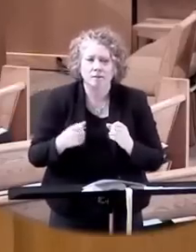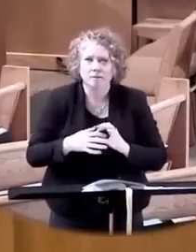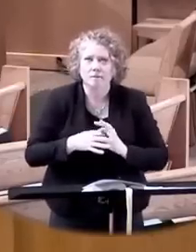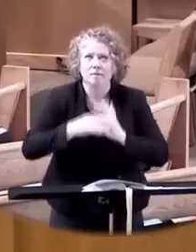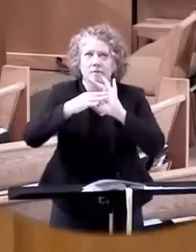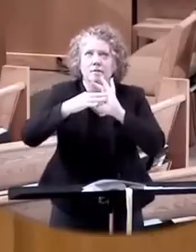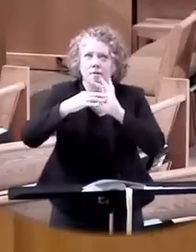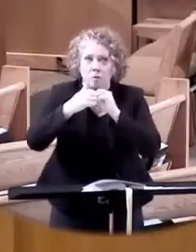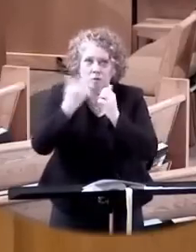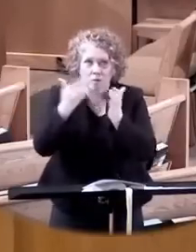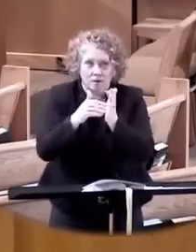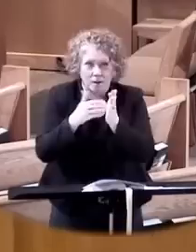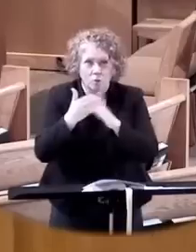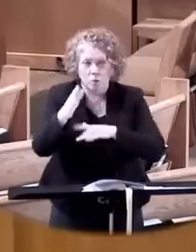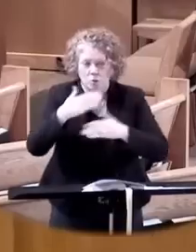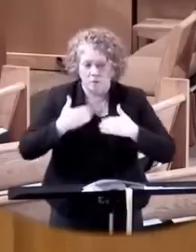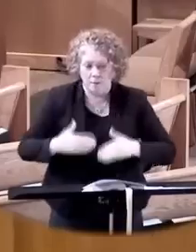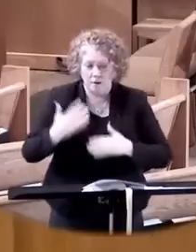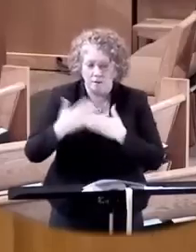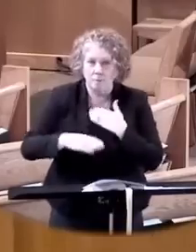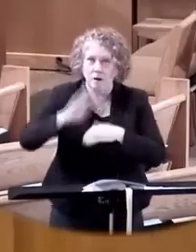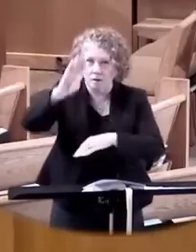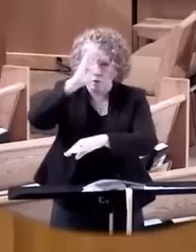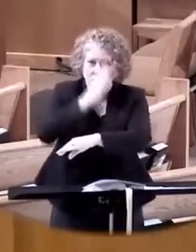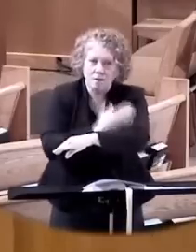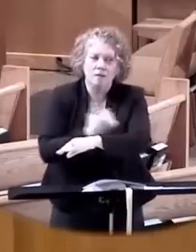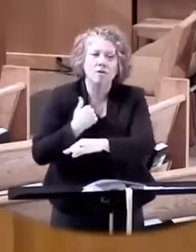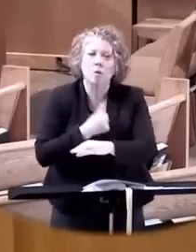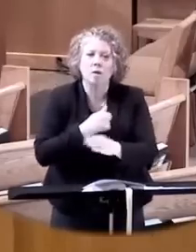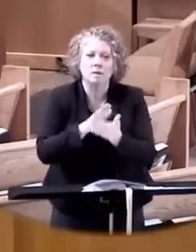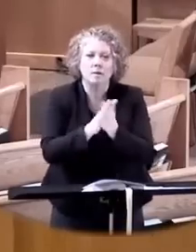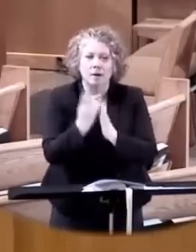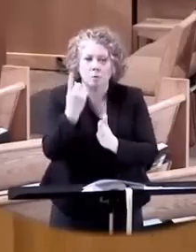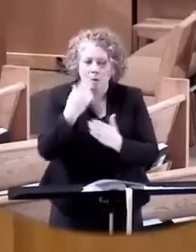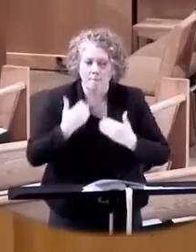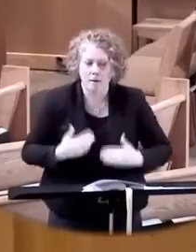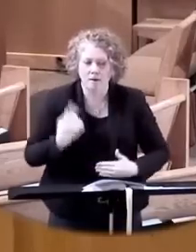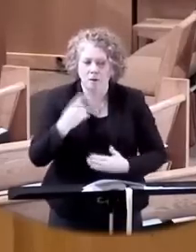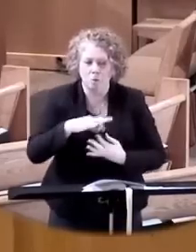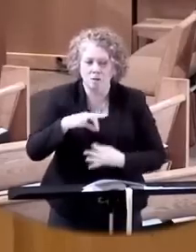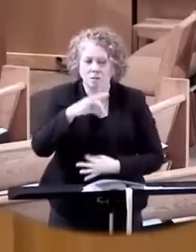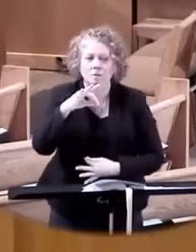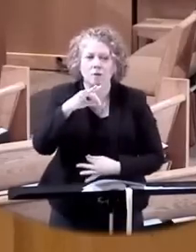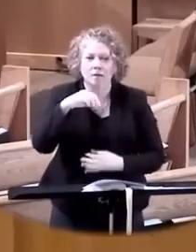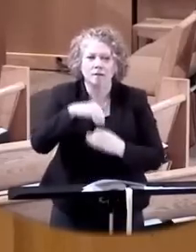his Holy Spirit, may become one body, one spirit in Christ.